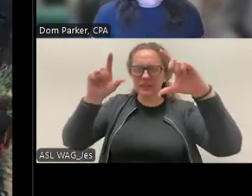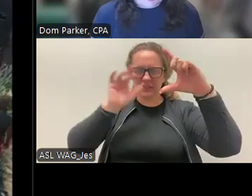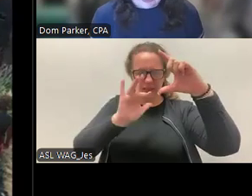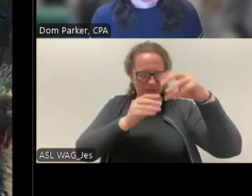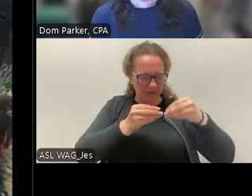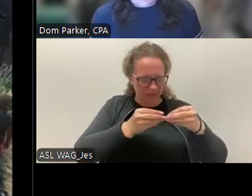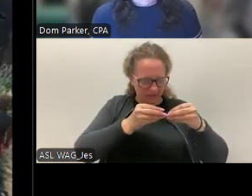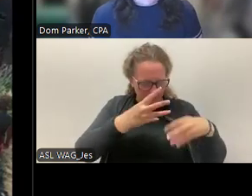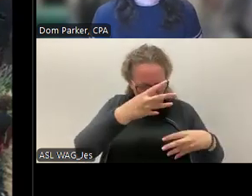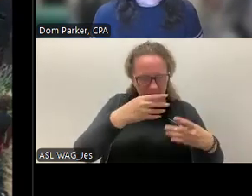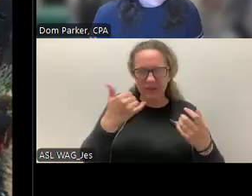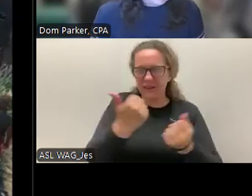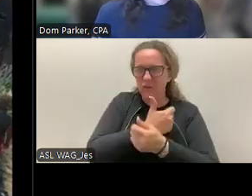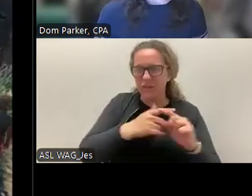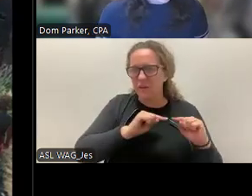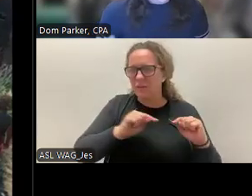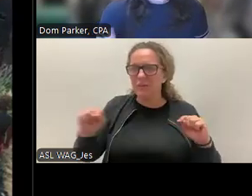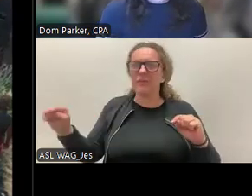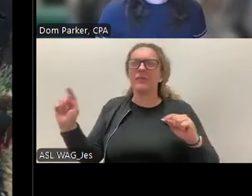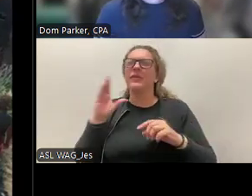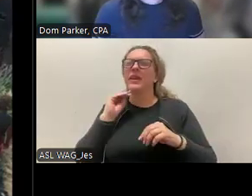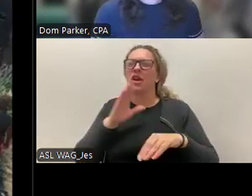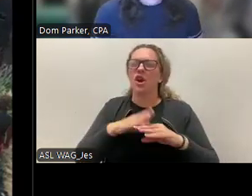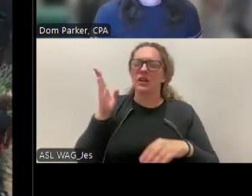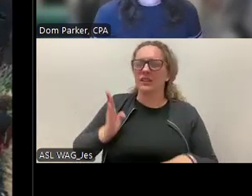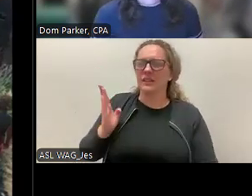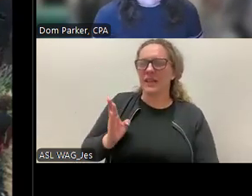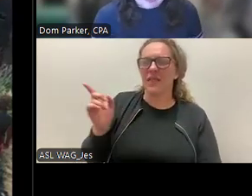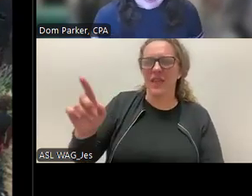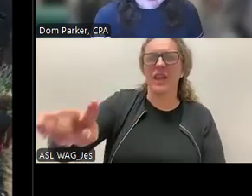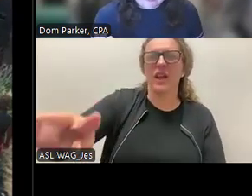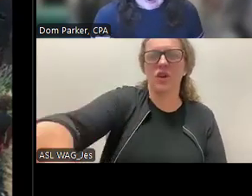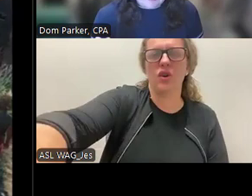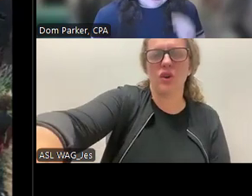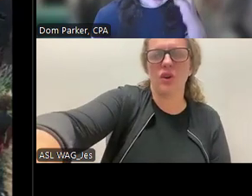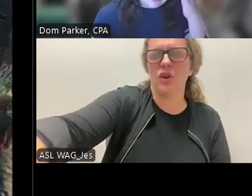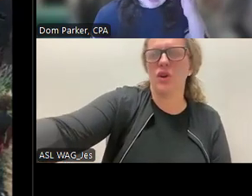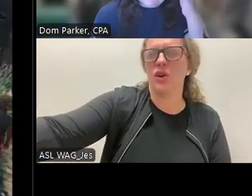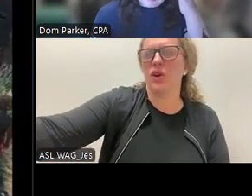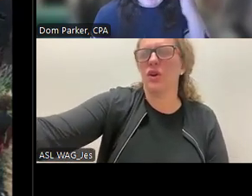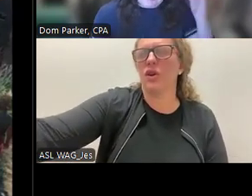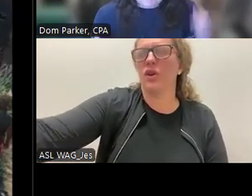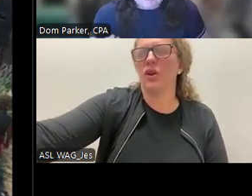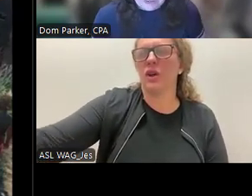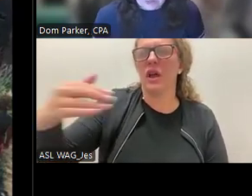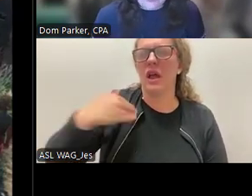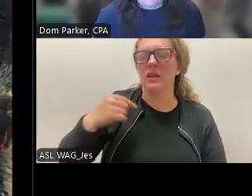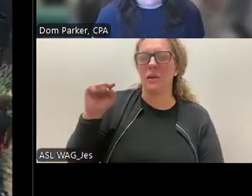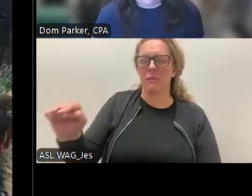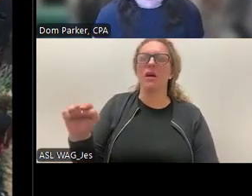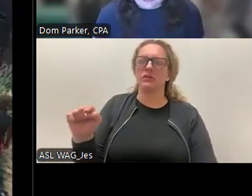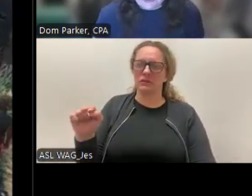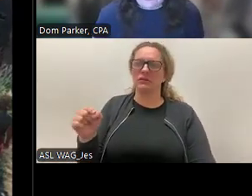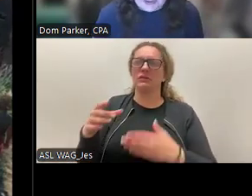actions, spell slots, etc. And on the side there, you can see it's got a button guide, a legend almost.